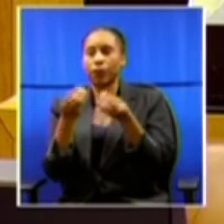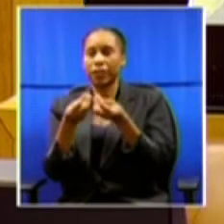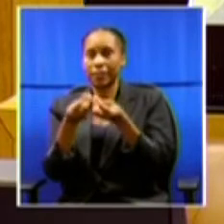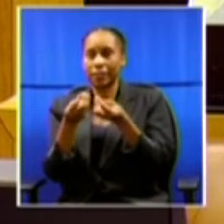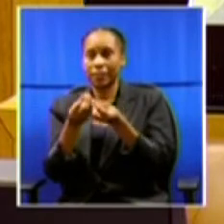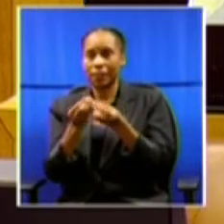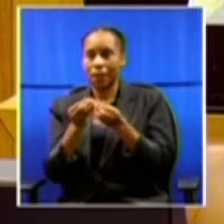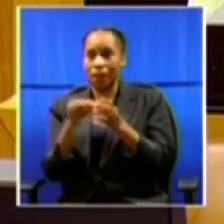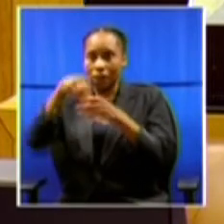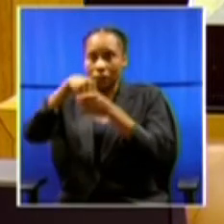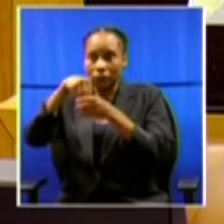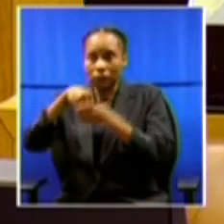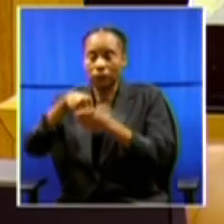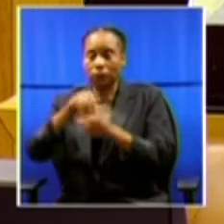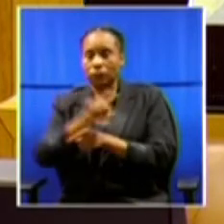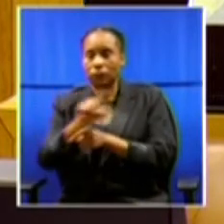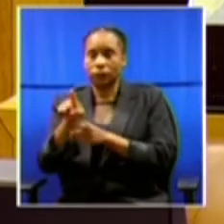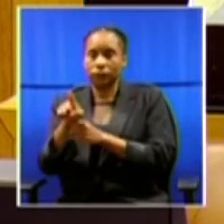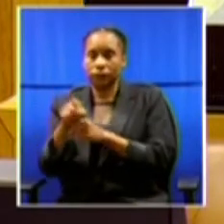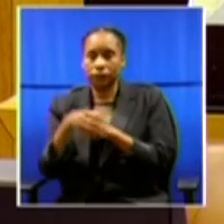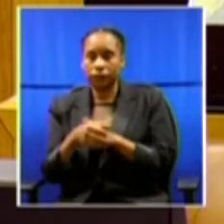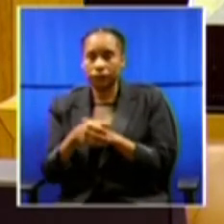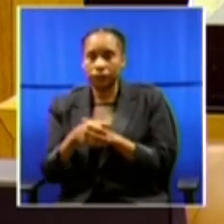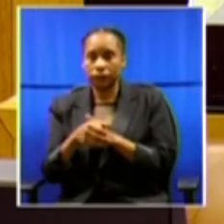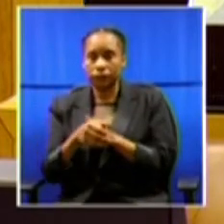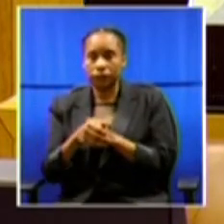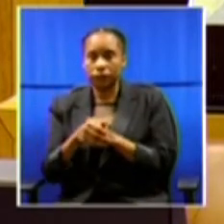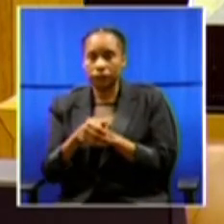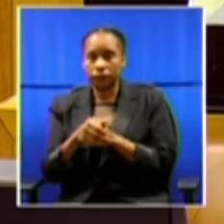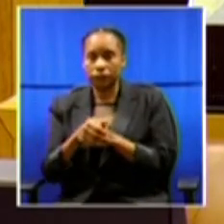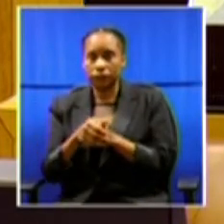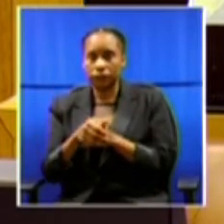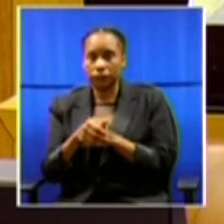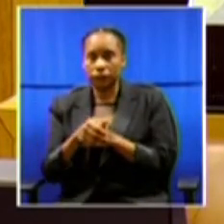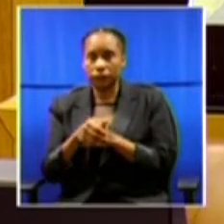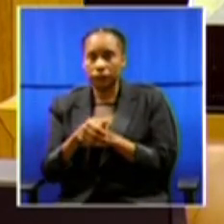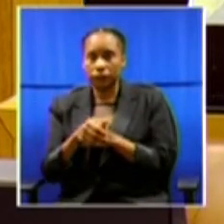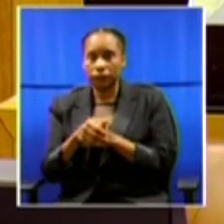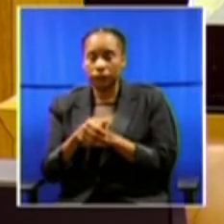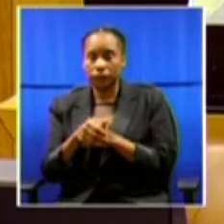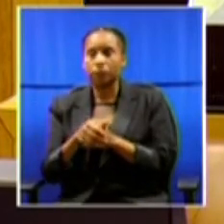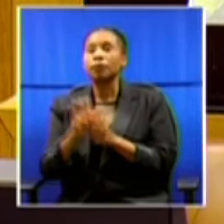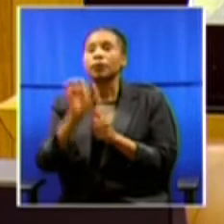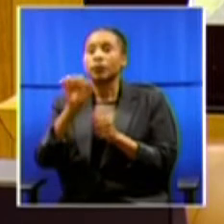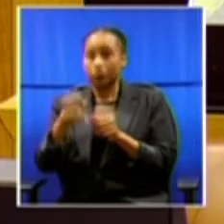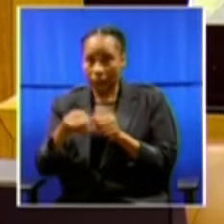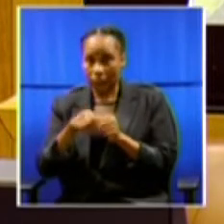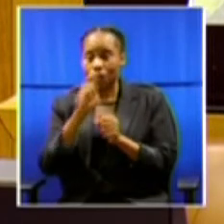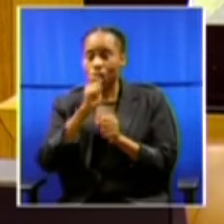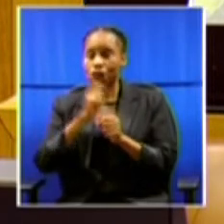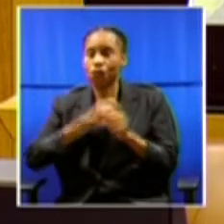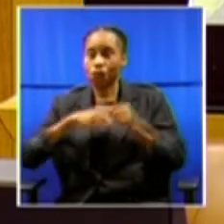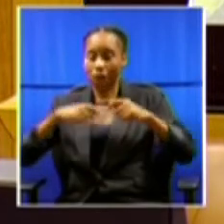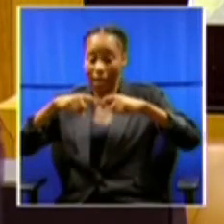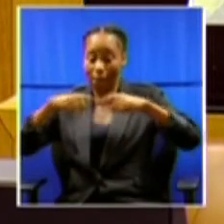Honorable Deputy Speaker. So there is a loophole that enables